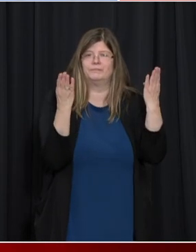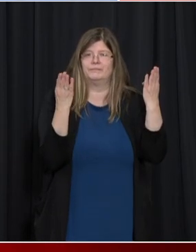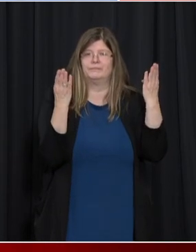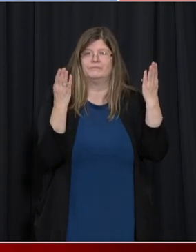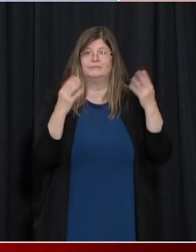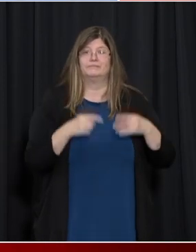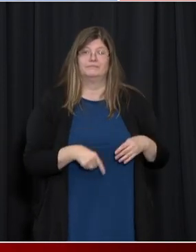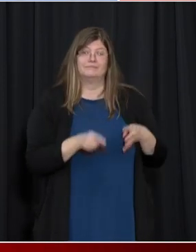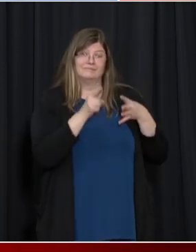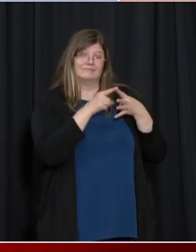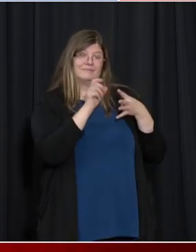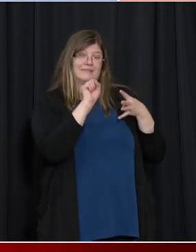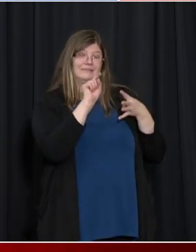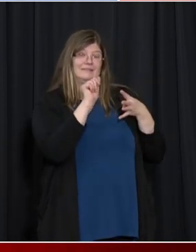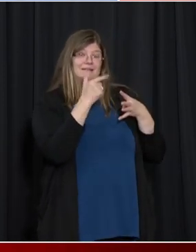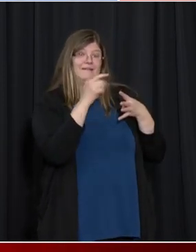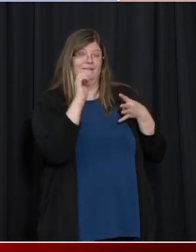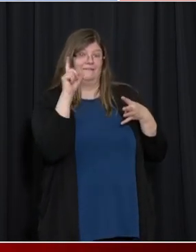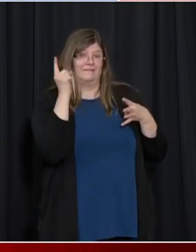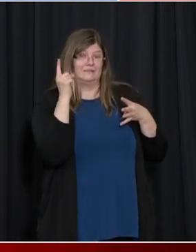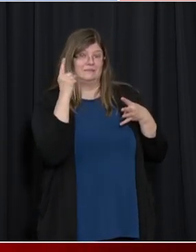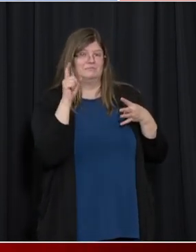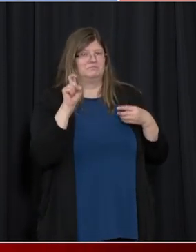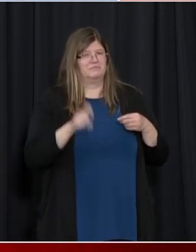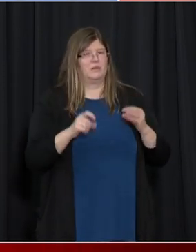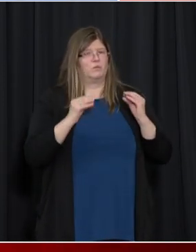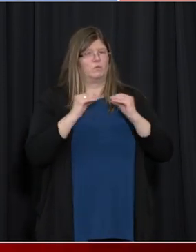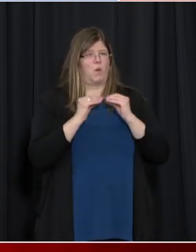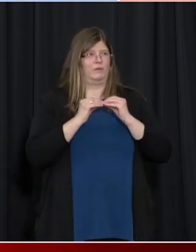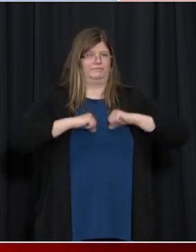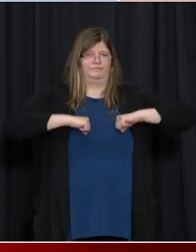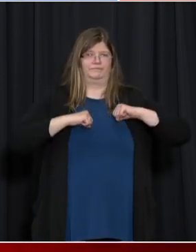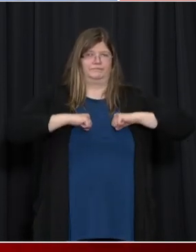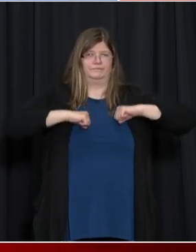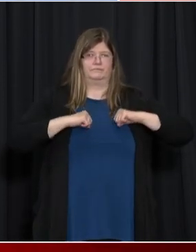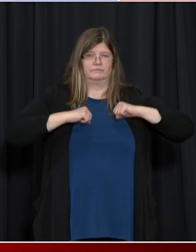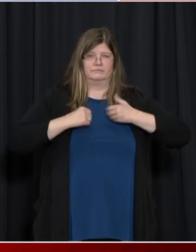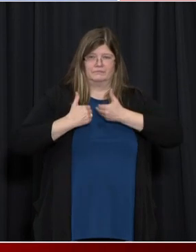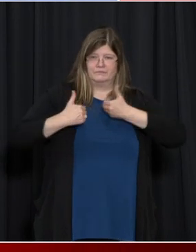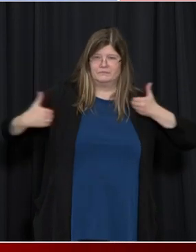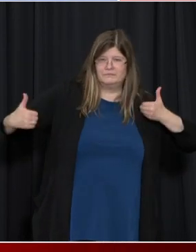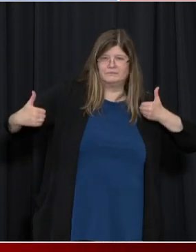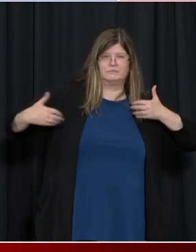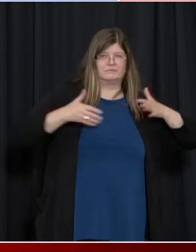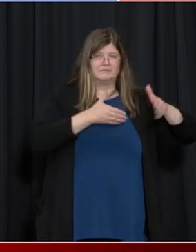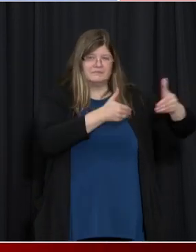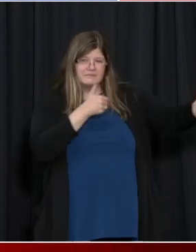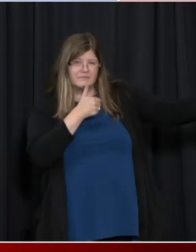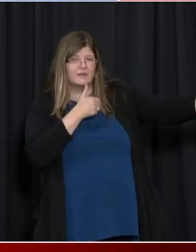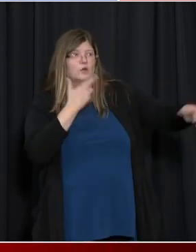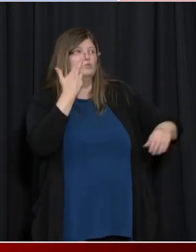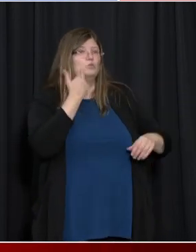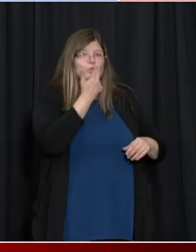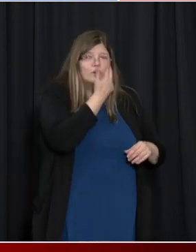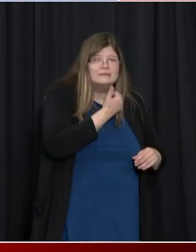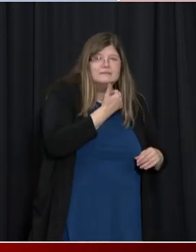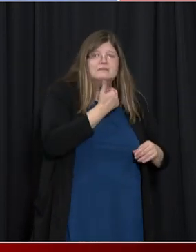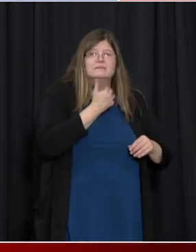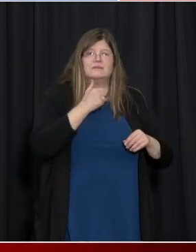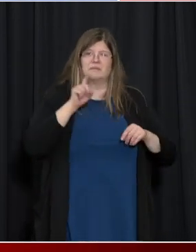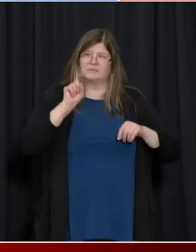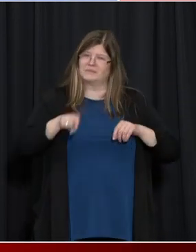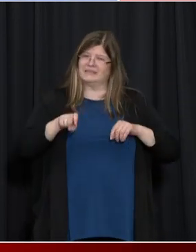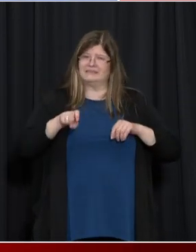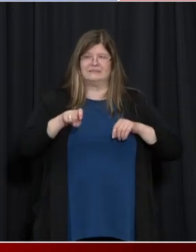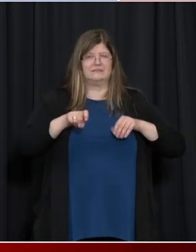had additional space in sidewalks and streets for restaurants and others and retail entities to be able